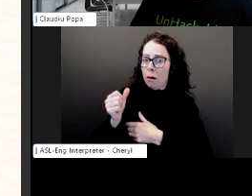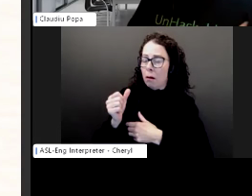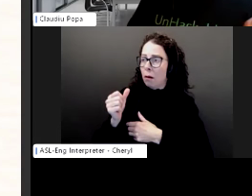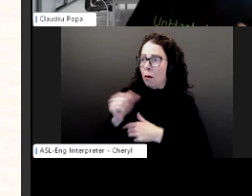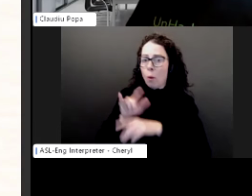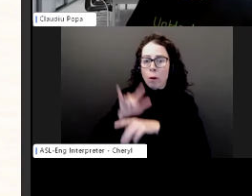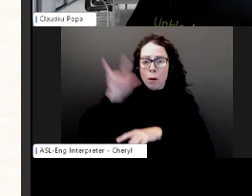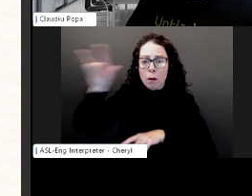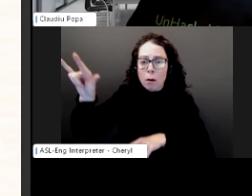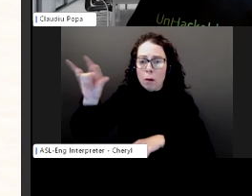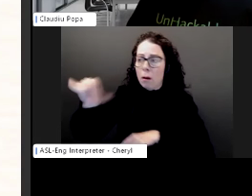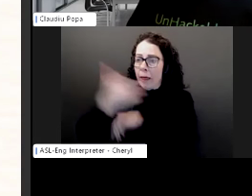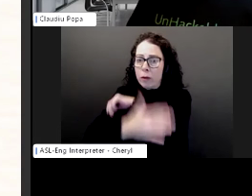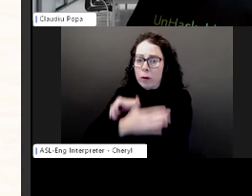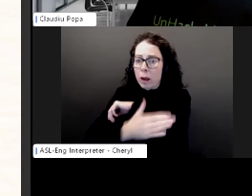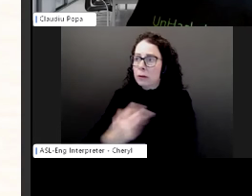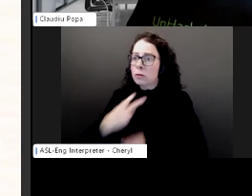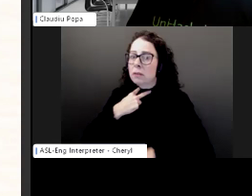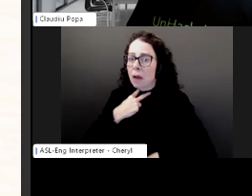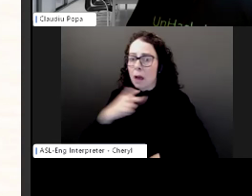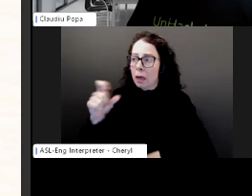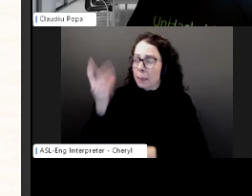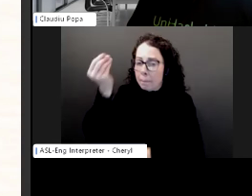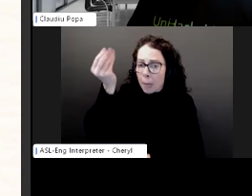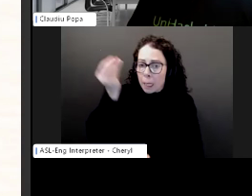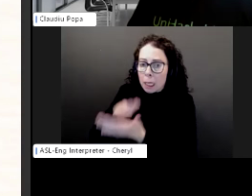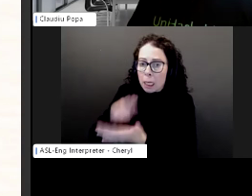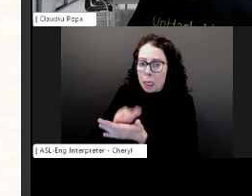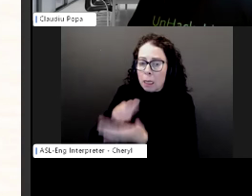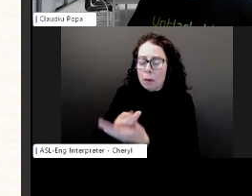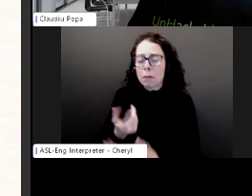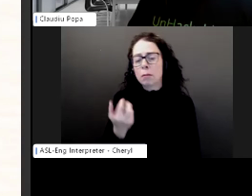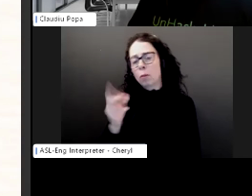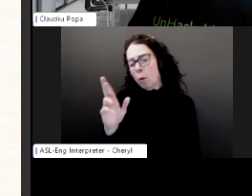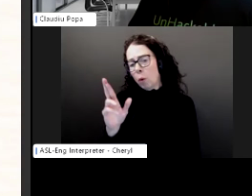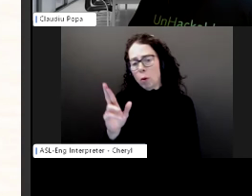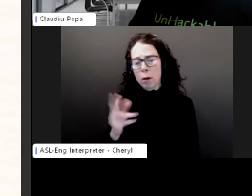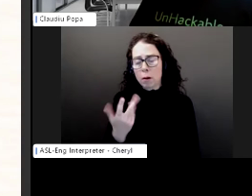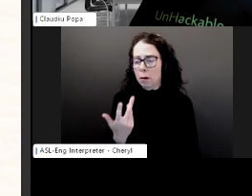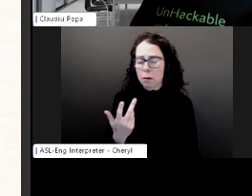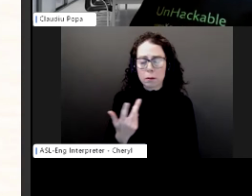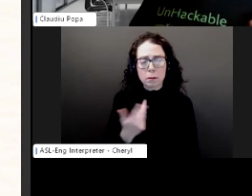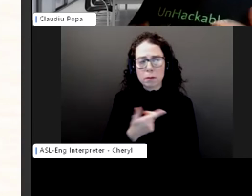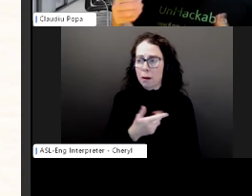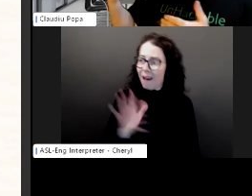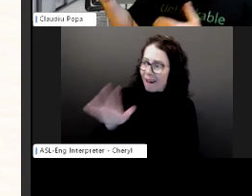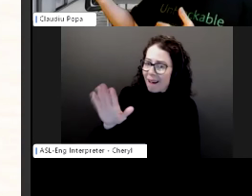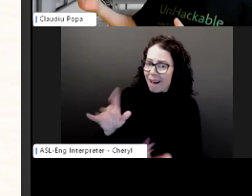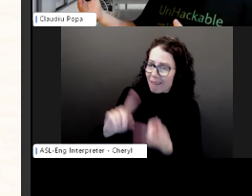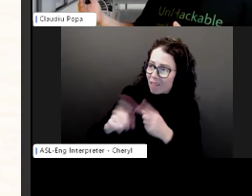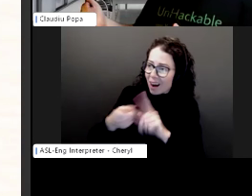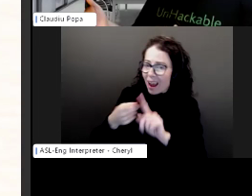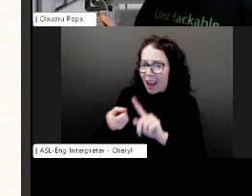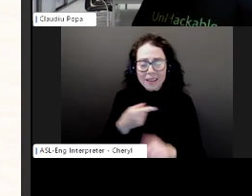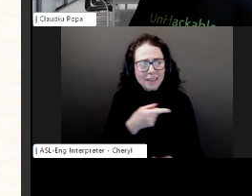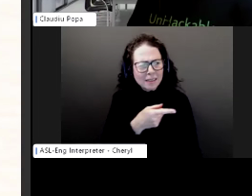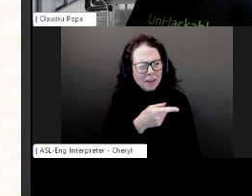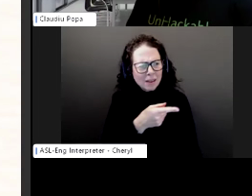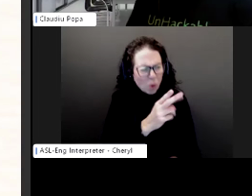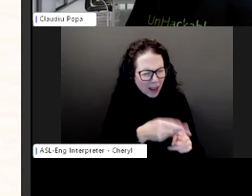country, or I'm simply making friends with you on Facebook or on some other kind of social media, and you recognize their